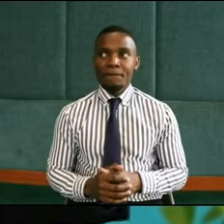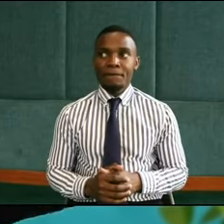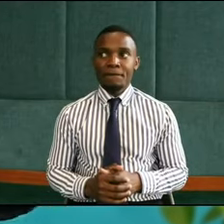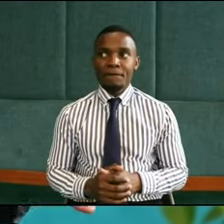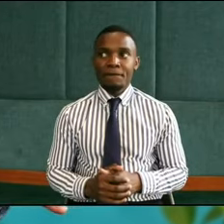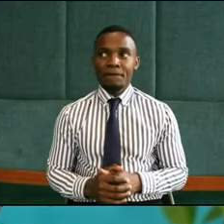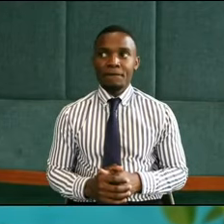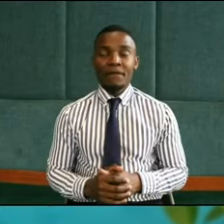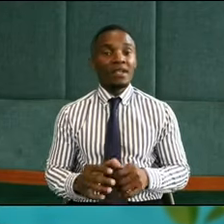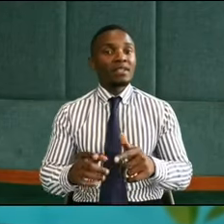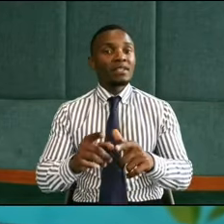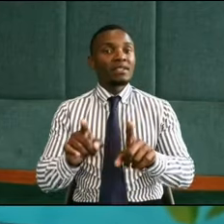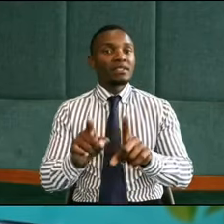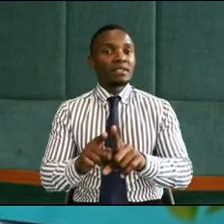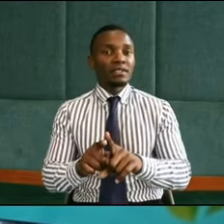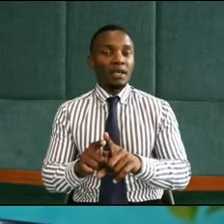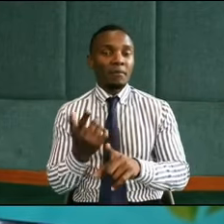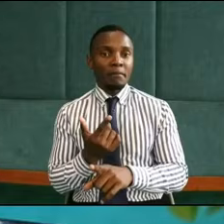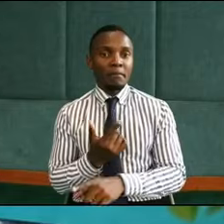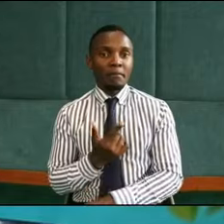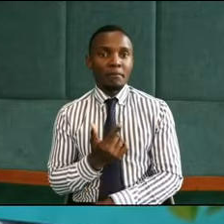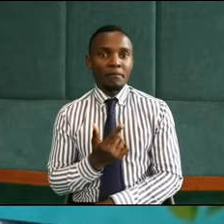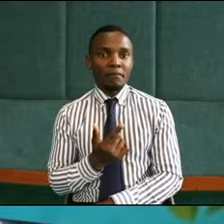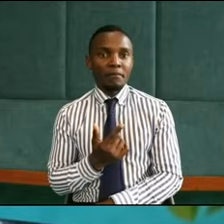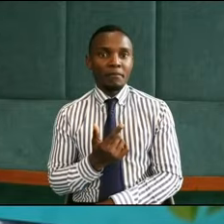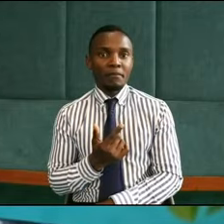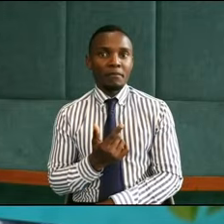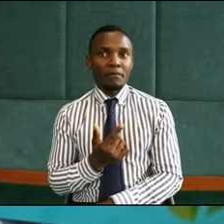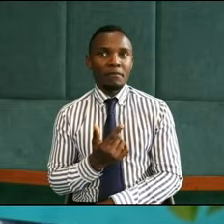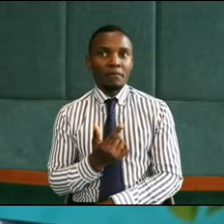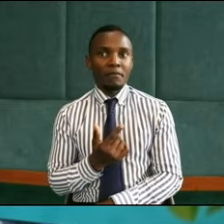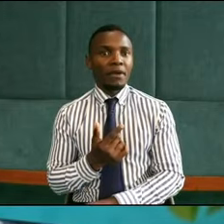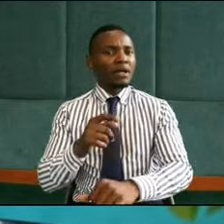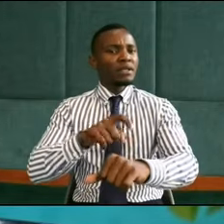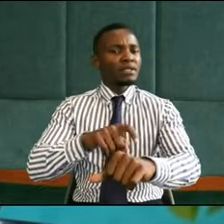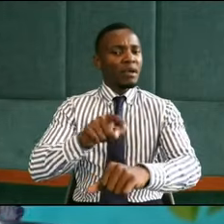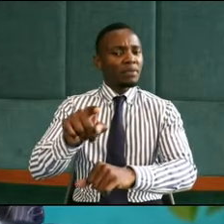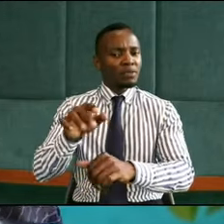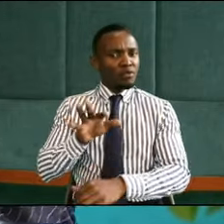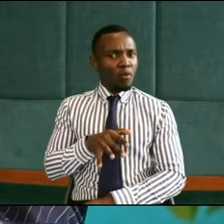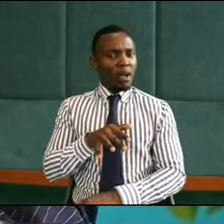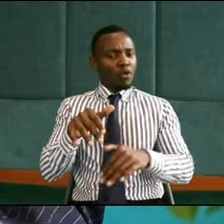And Mary was waiting the first missile of a stone to land on her head.